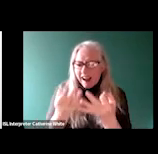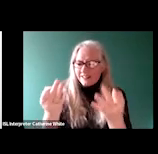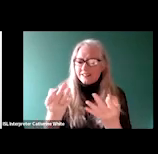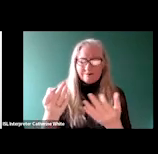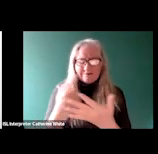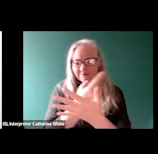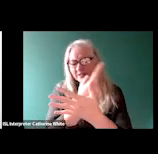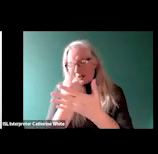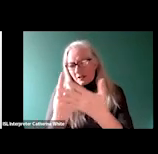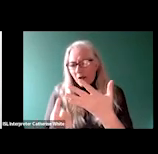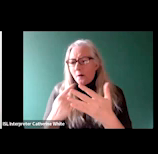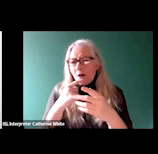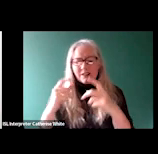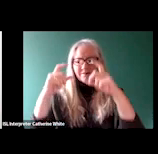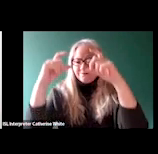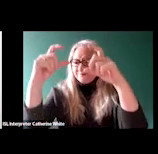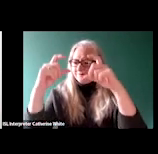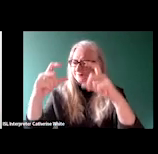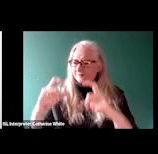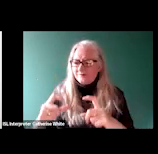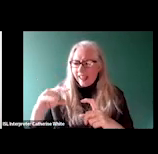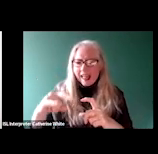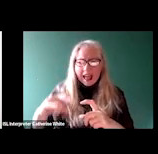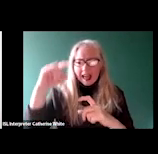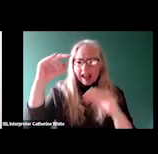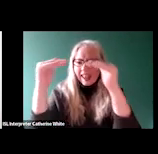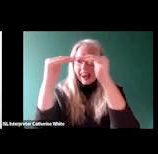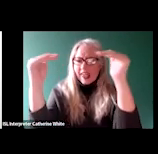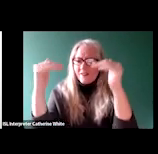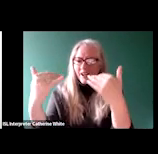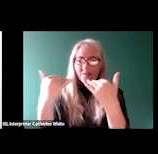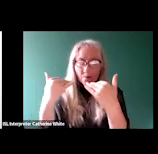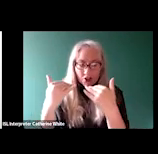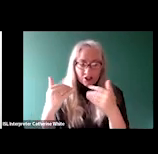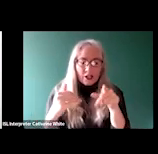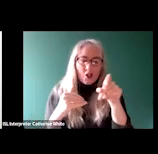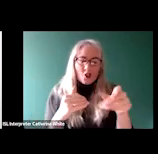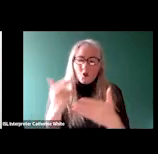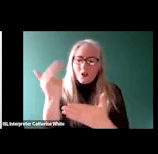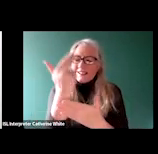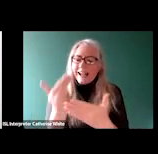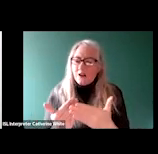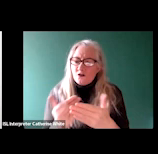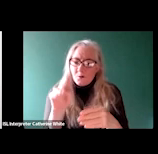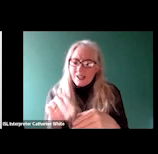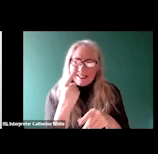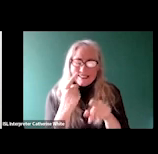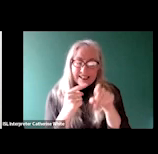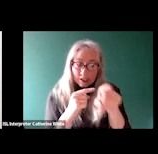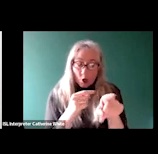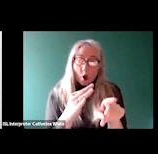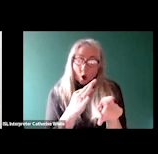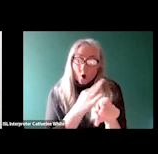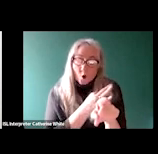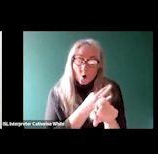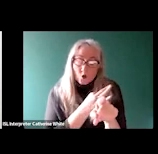but all in a very high level way. In fact, that's the diagram, the figure you see there is quite good in what